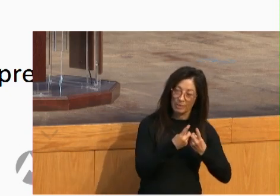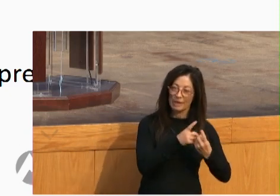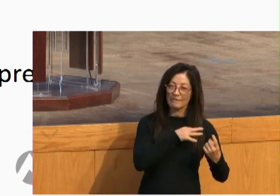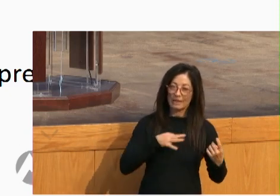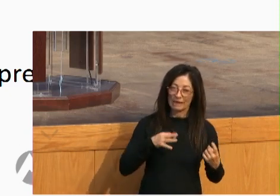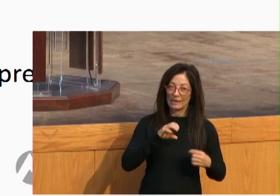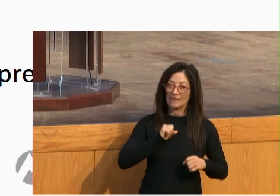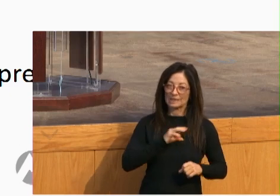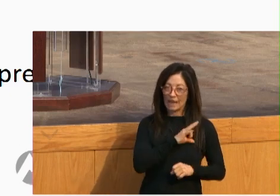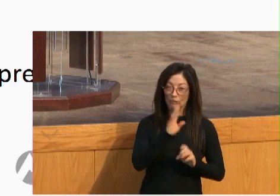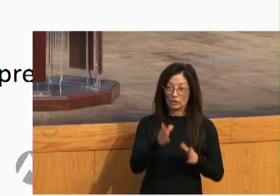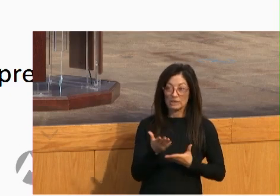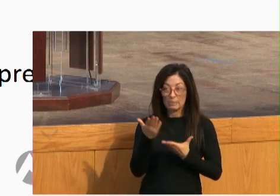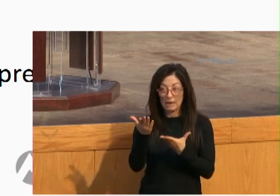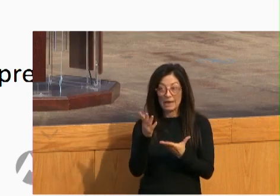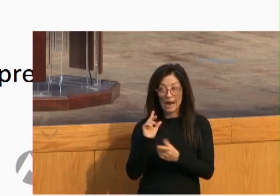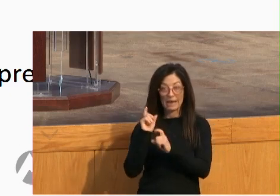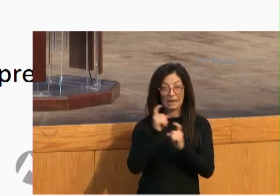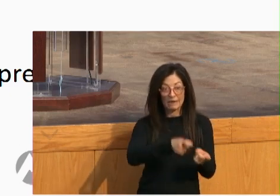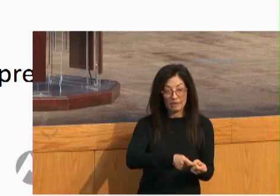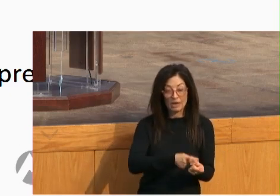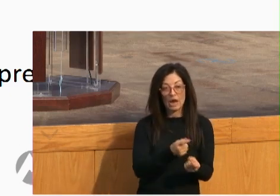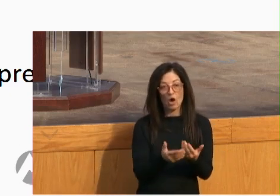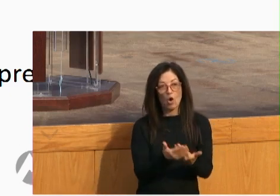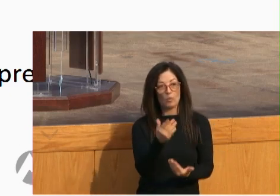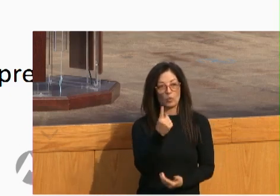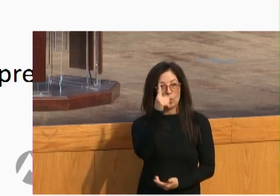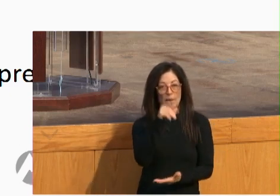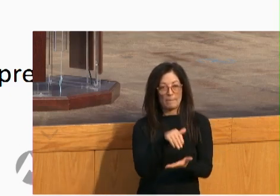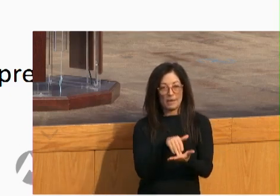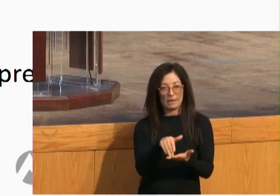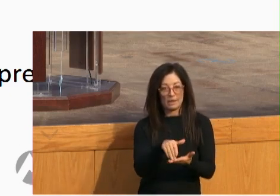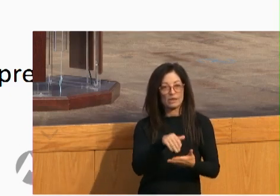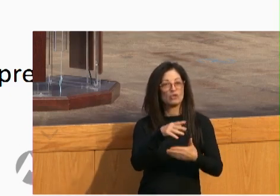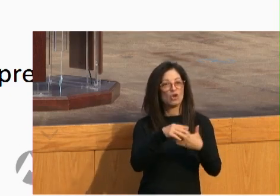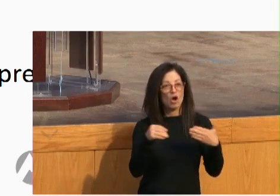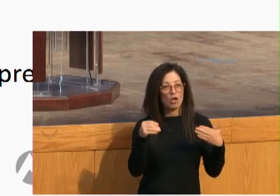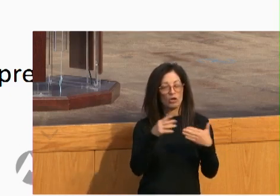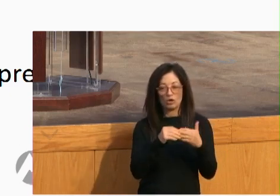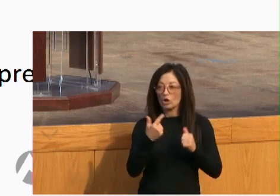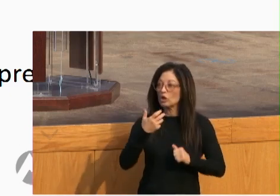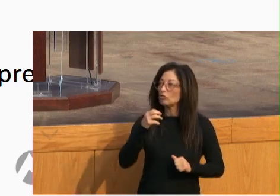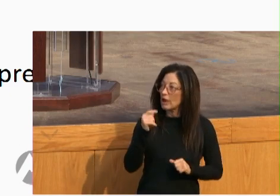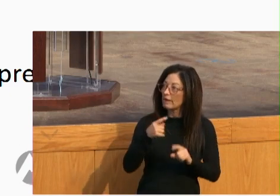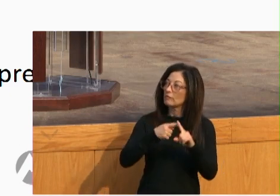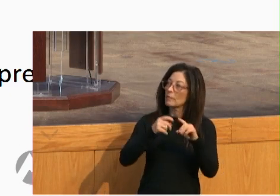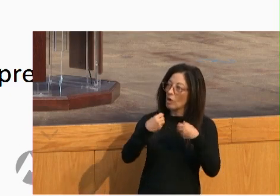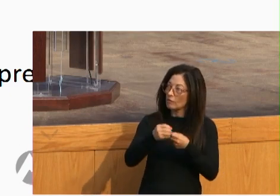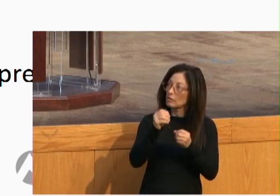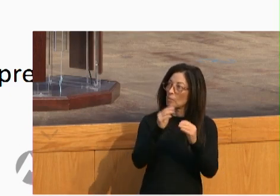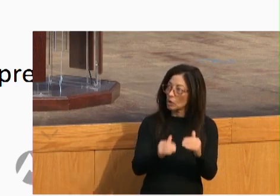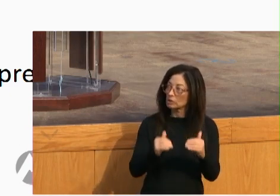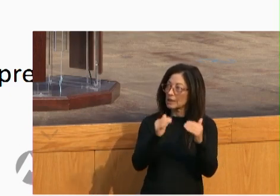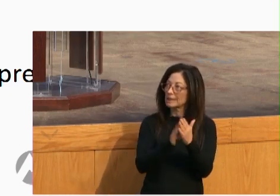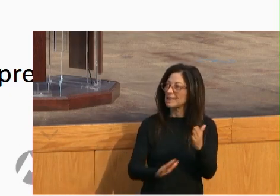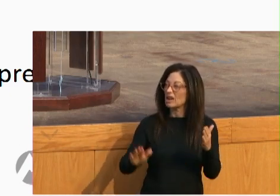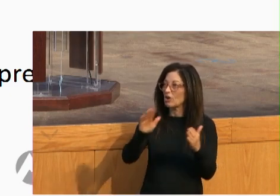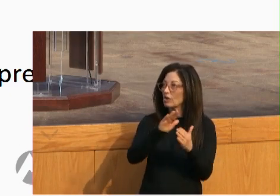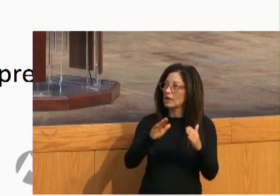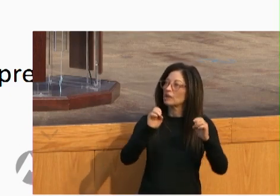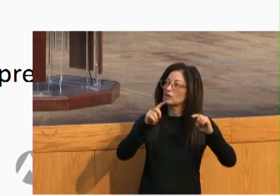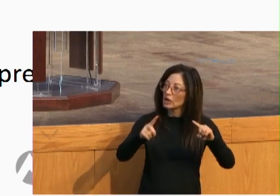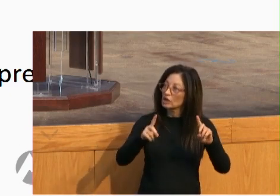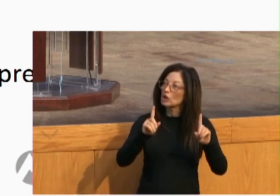were awarded a nearly $1 million grant from the Office of Post-Secondary Education to co-create and pilot an